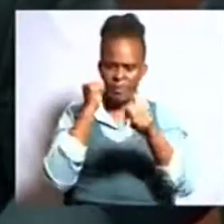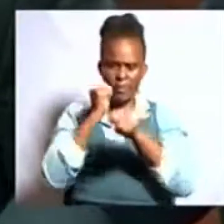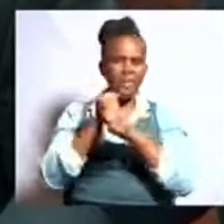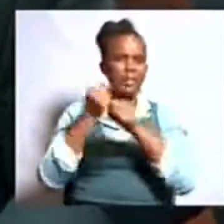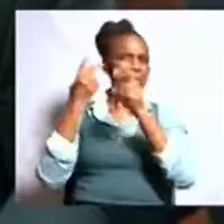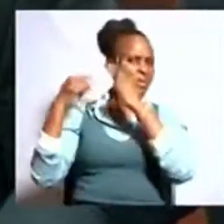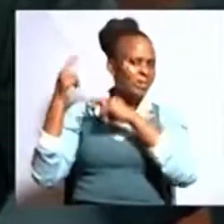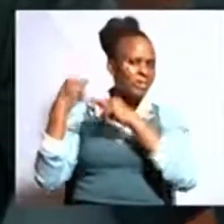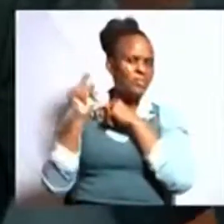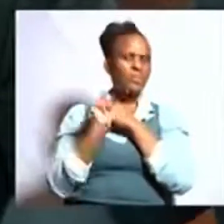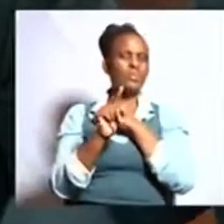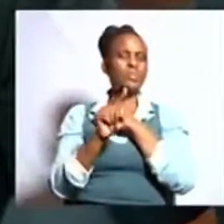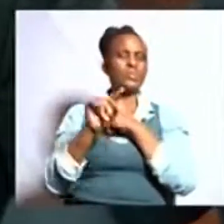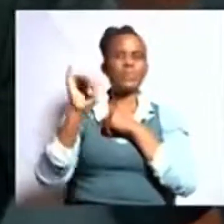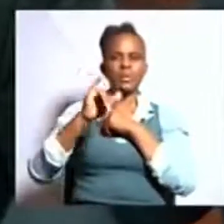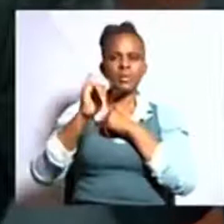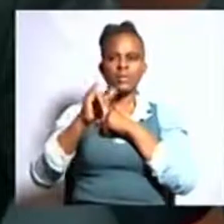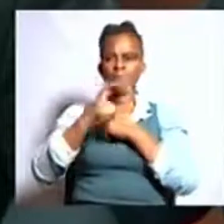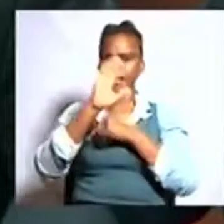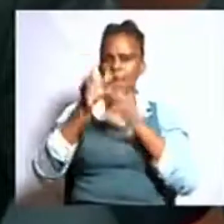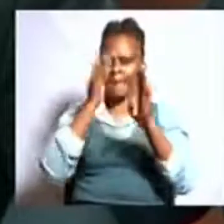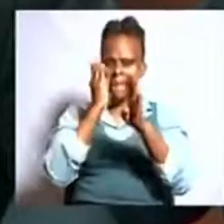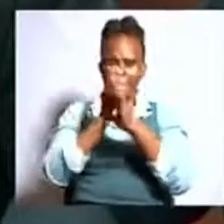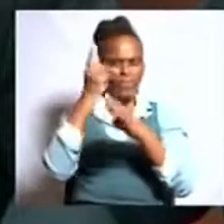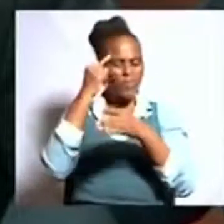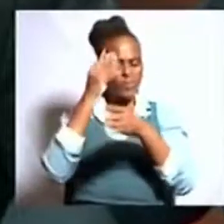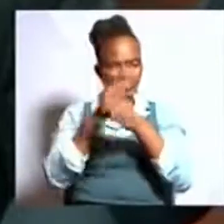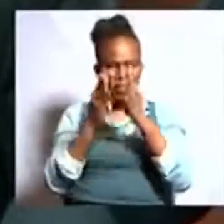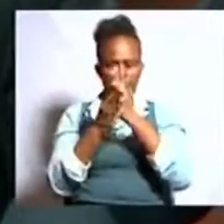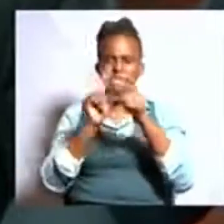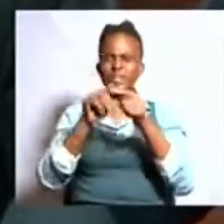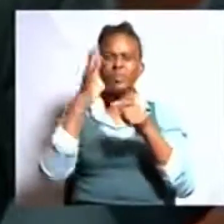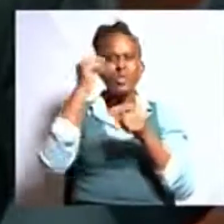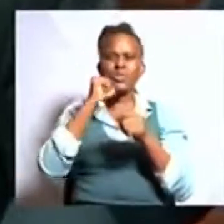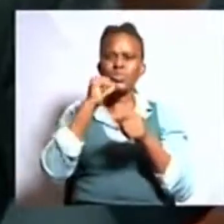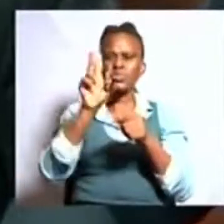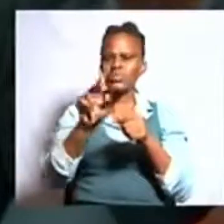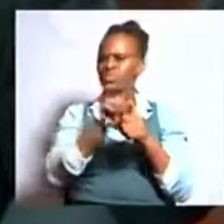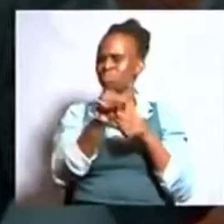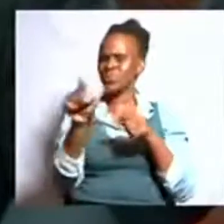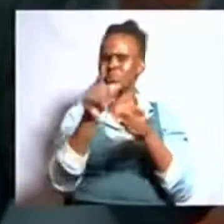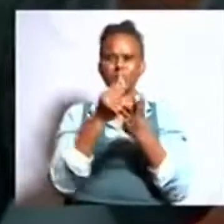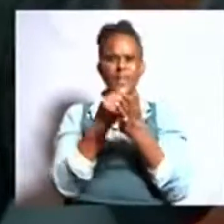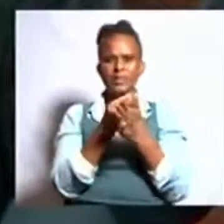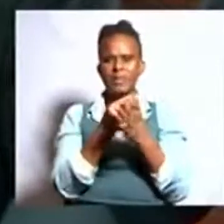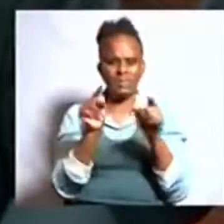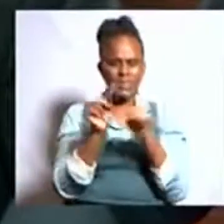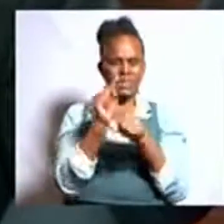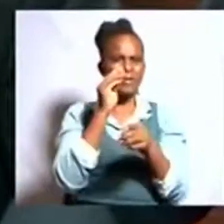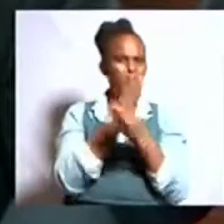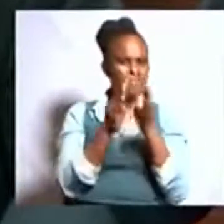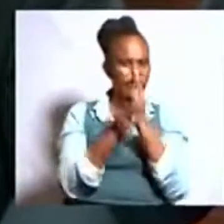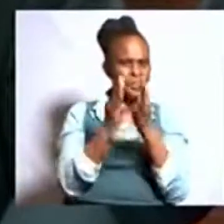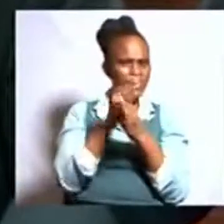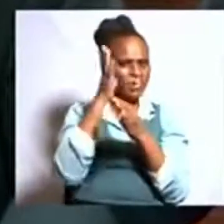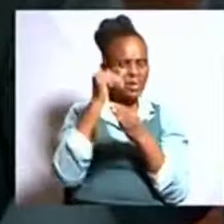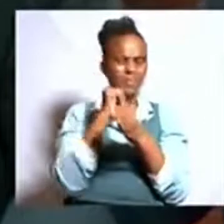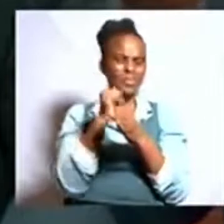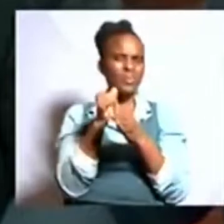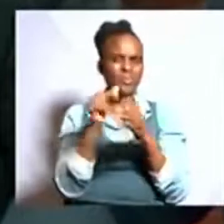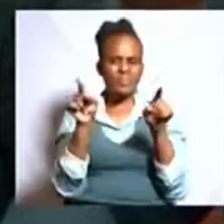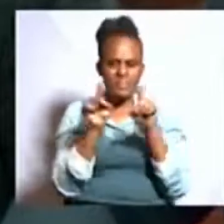review? Yes, it was meant for infrastructure. Why didn't they use that money to do the infrastructure? Because